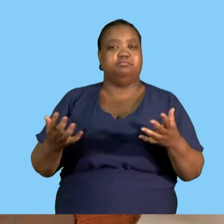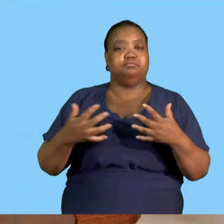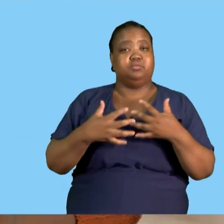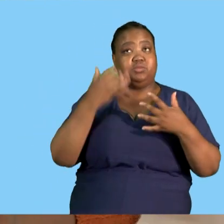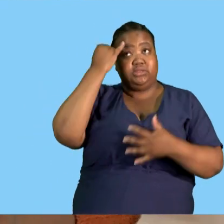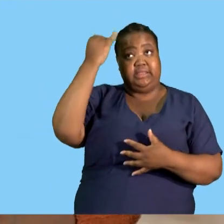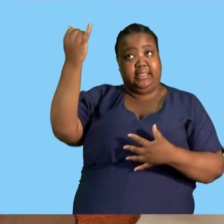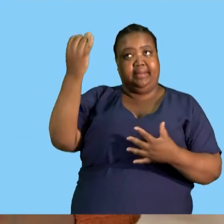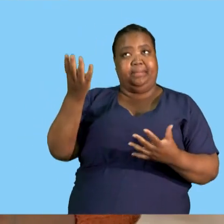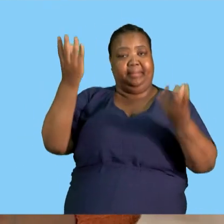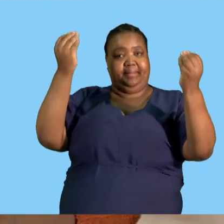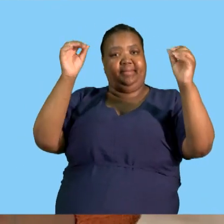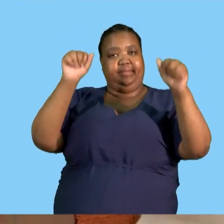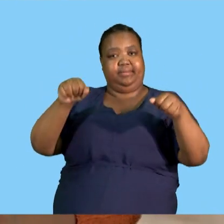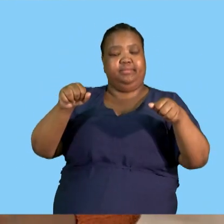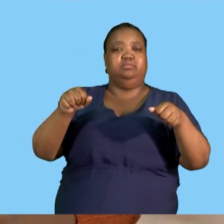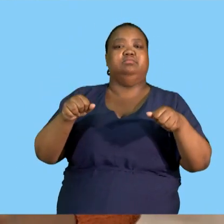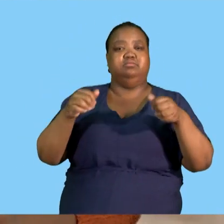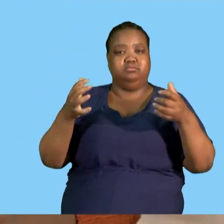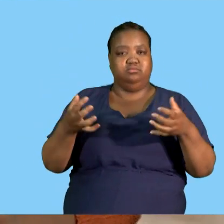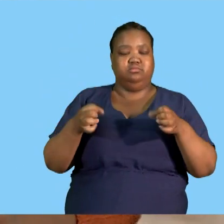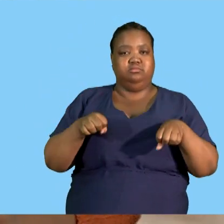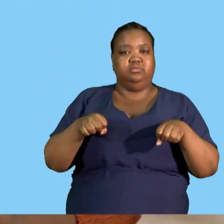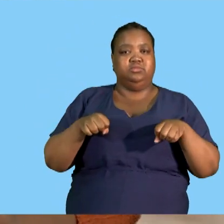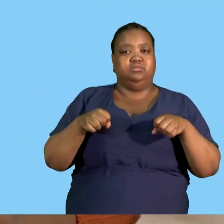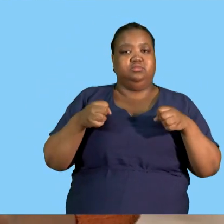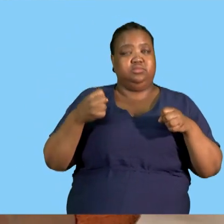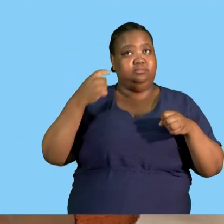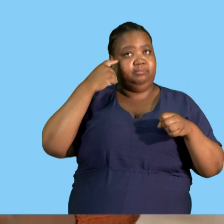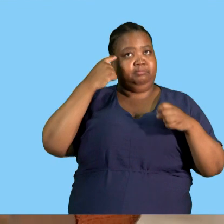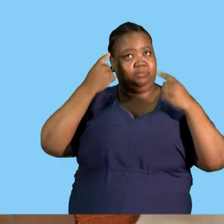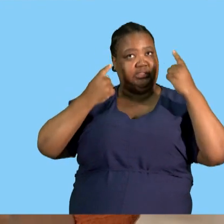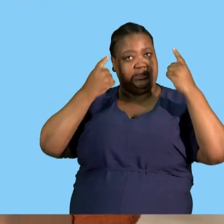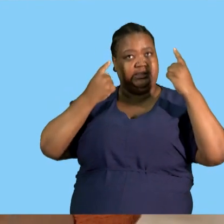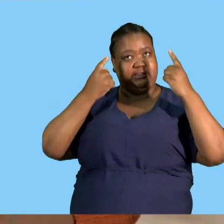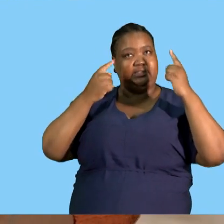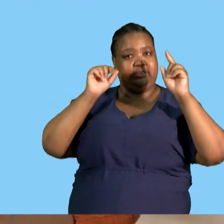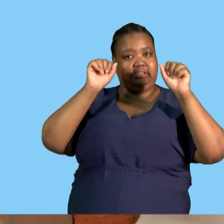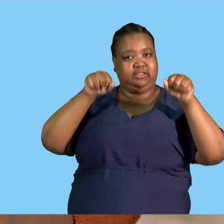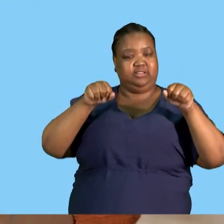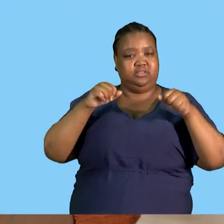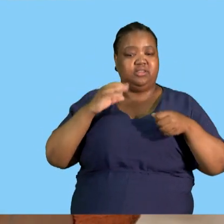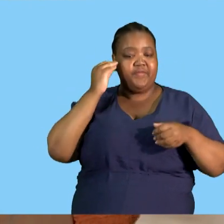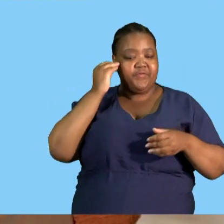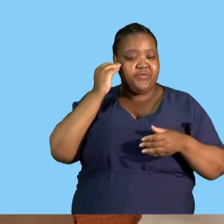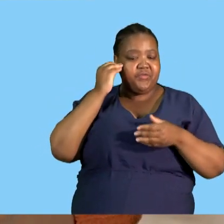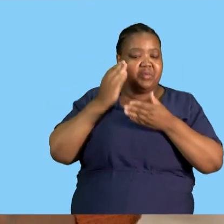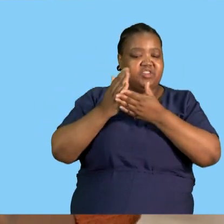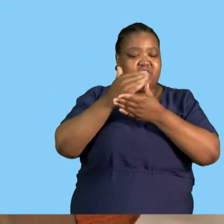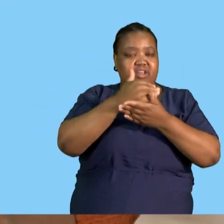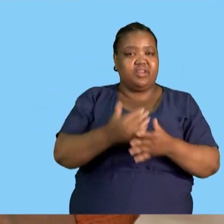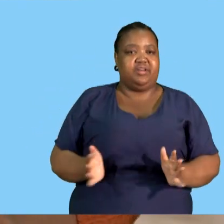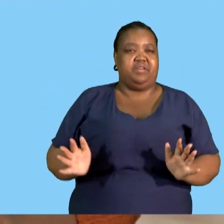whatever outcome that or particular idea that you're going to go with, it comes from what? An informed mind. All right, it